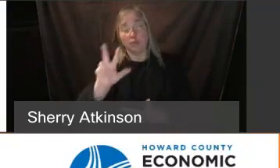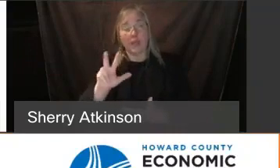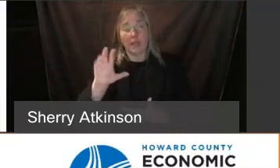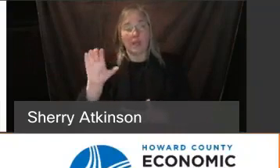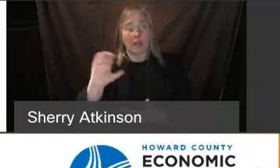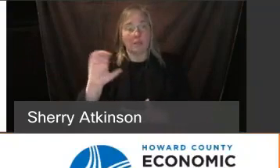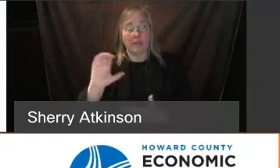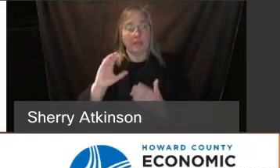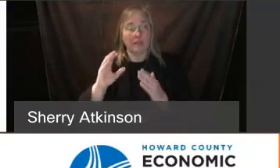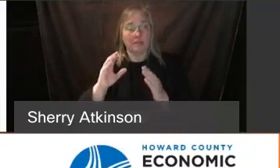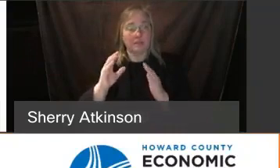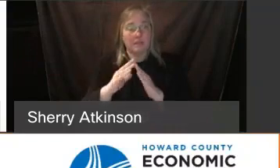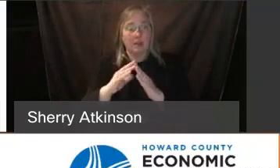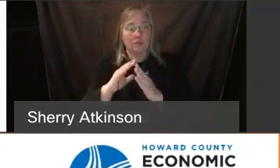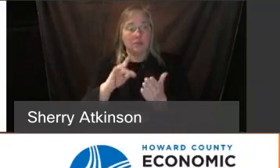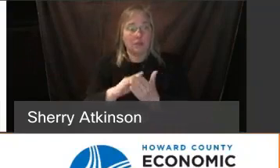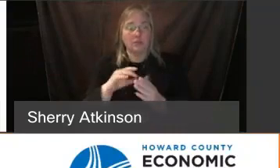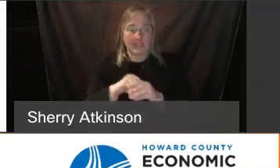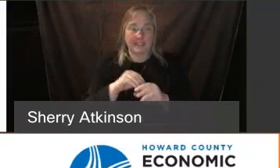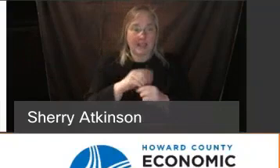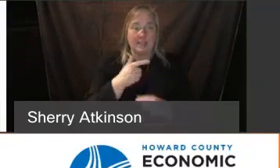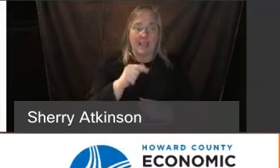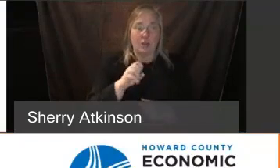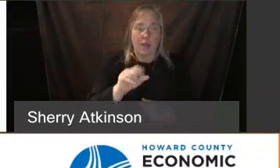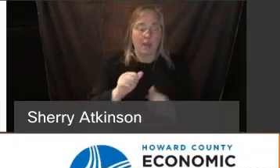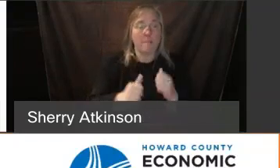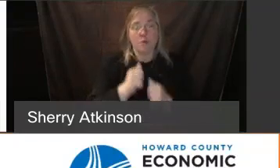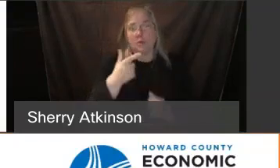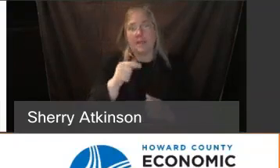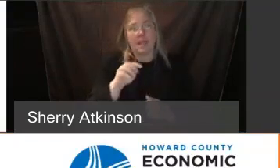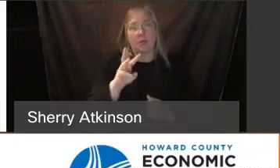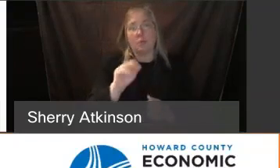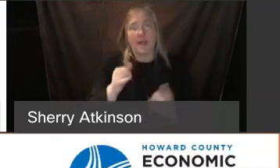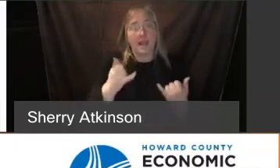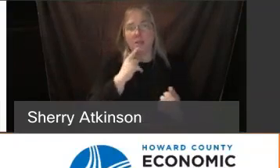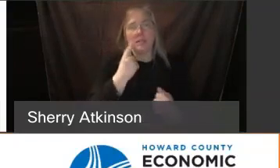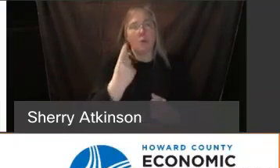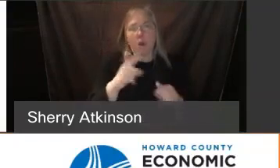of, most of Gateway is single-story buildings.